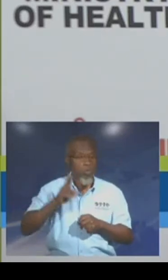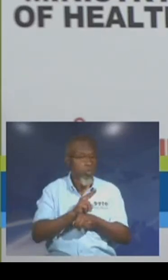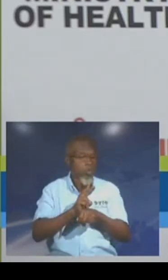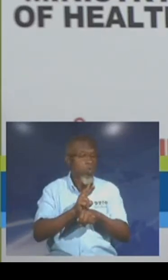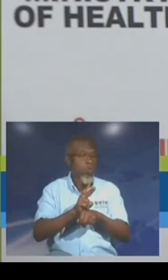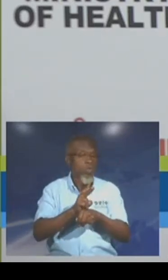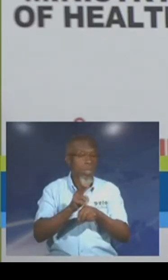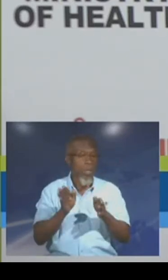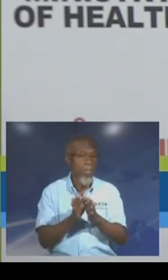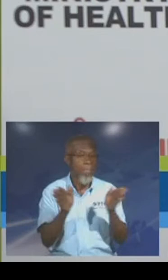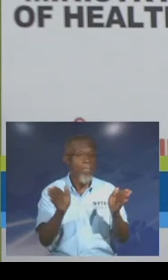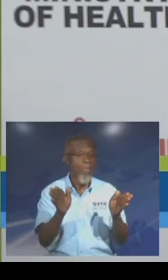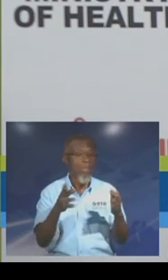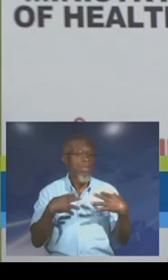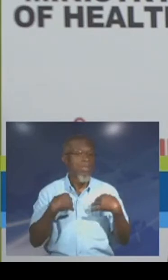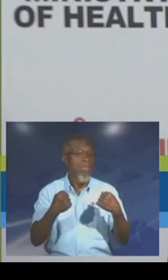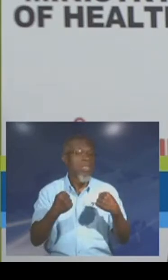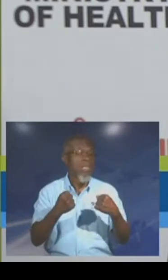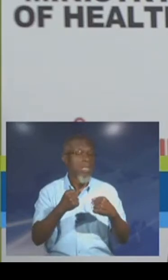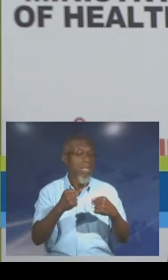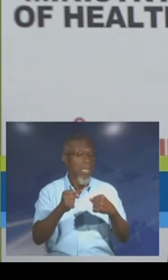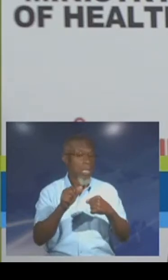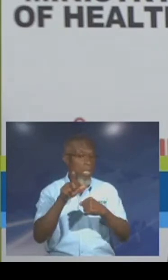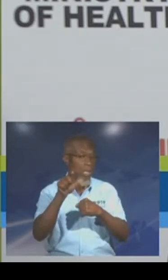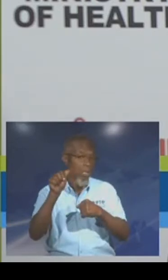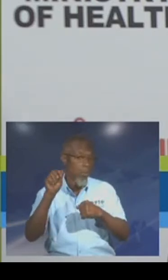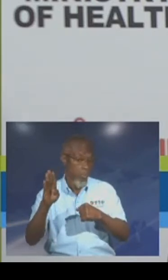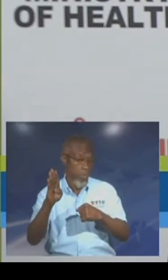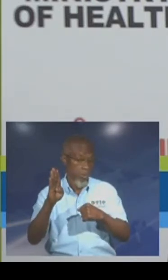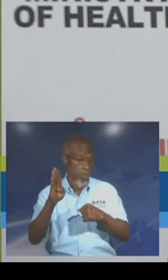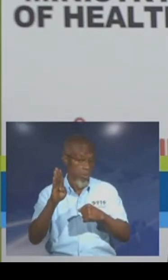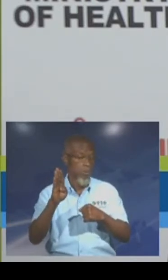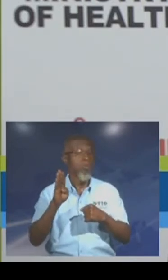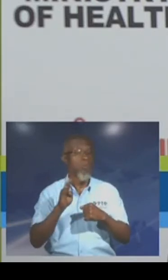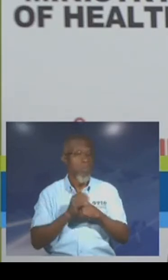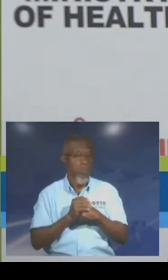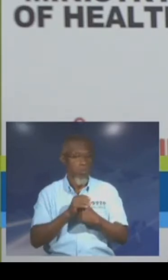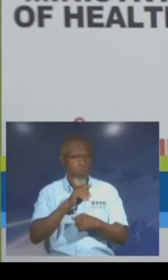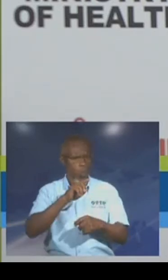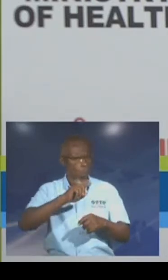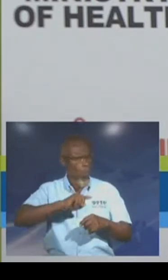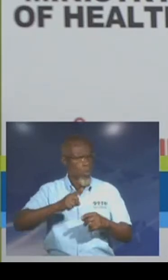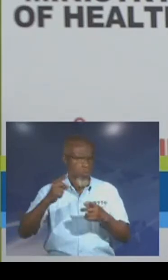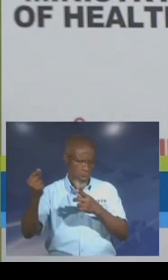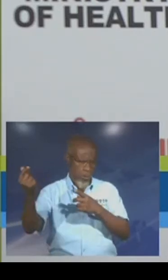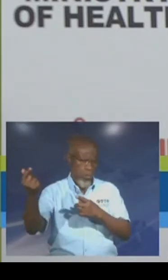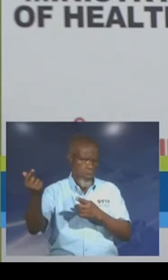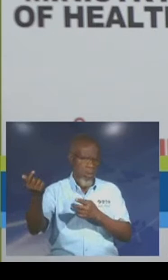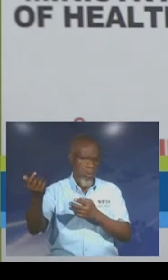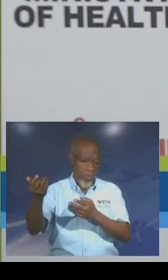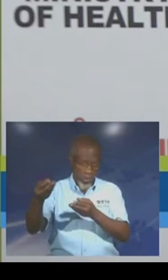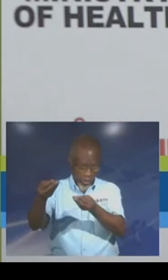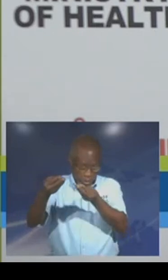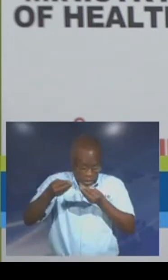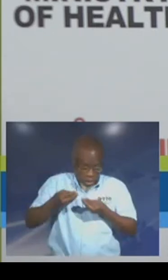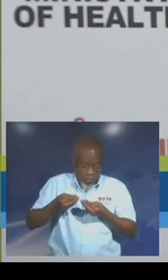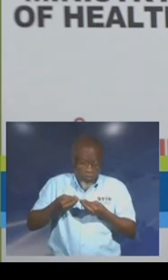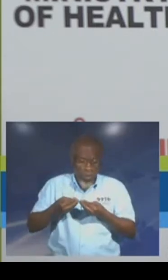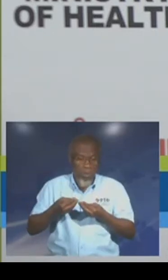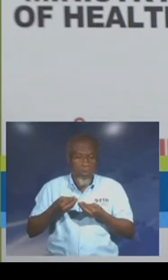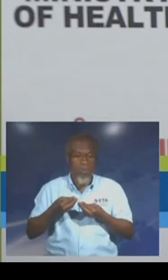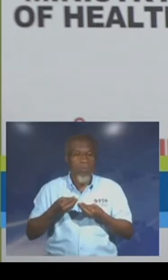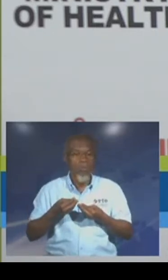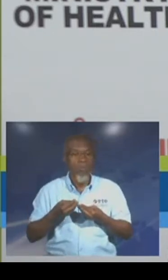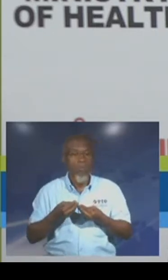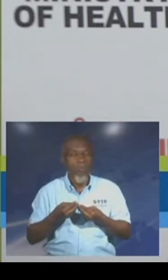Lab to test cases. We expect that once those test kits are handed over to TPHL between today